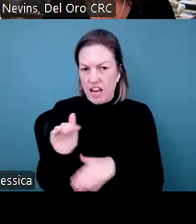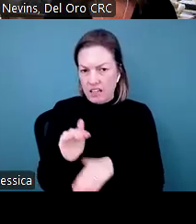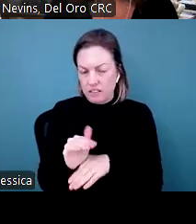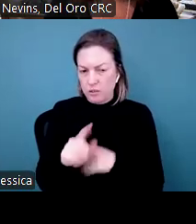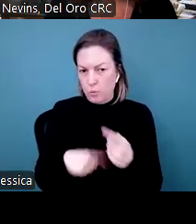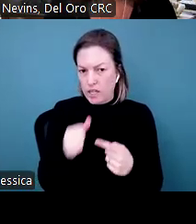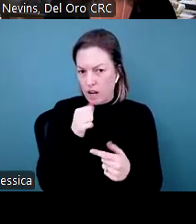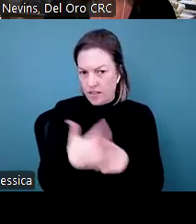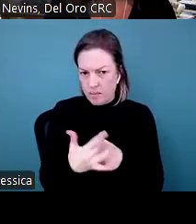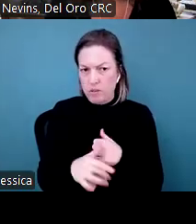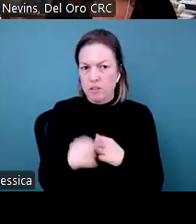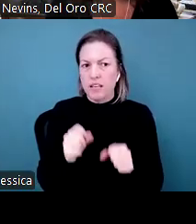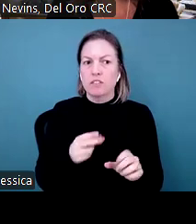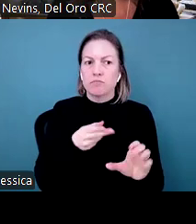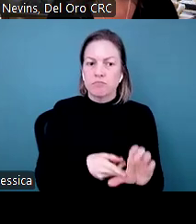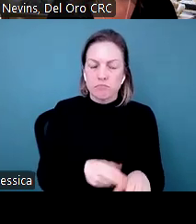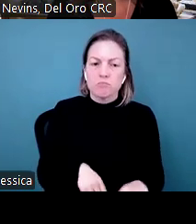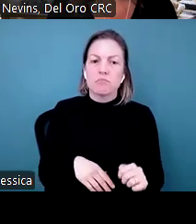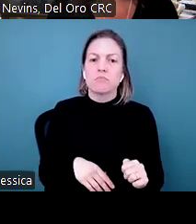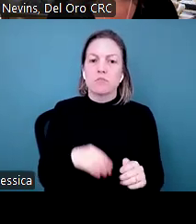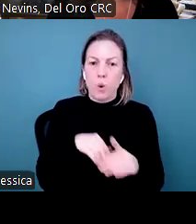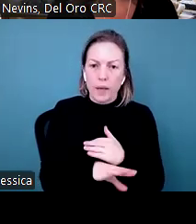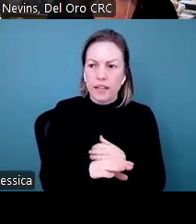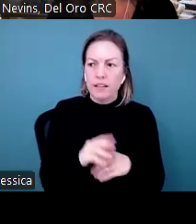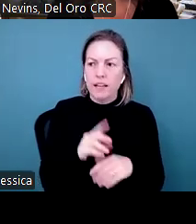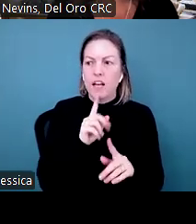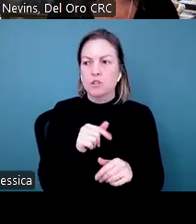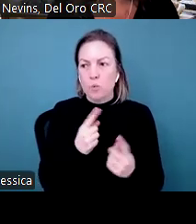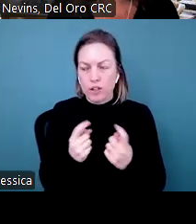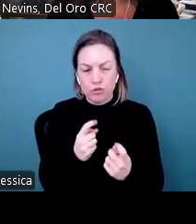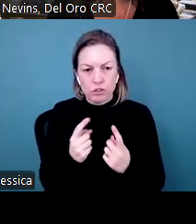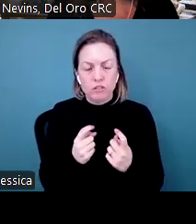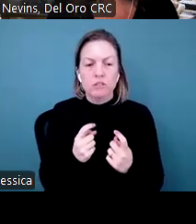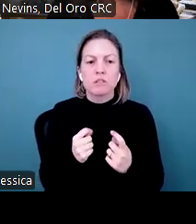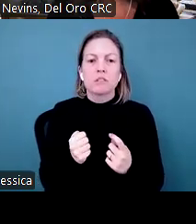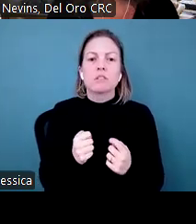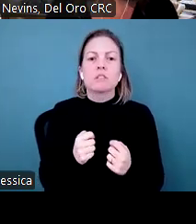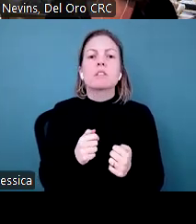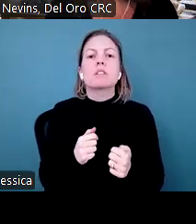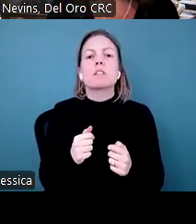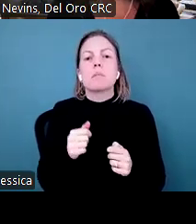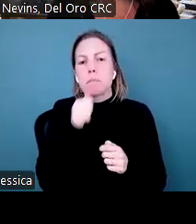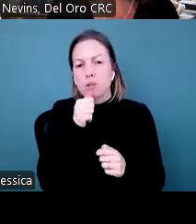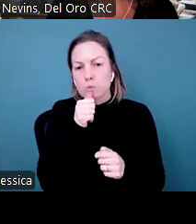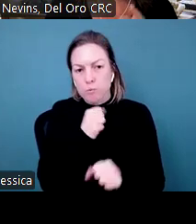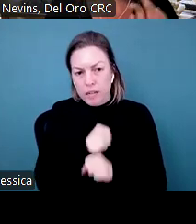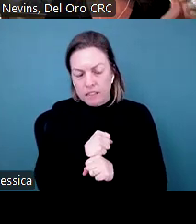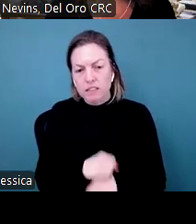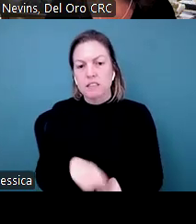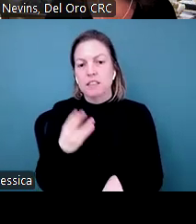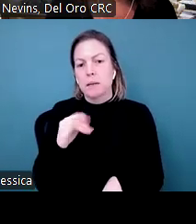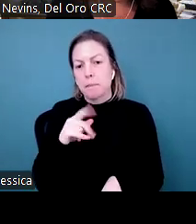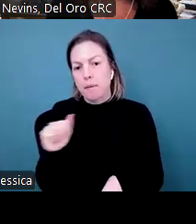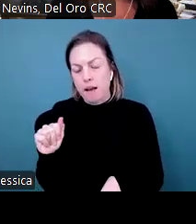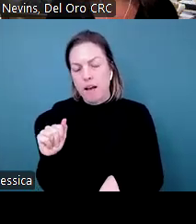can jump on this, answer a few questions about their caregiving situation. It's password protected, HIPAA compliant, and it